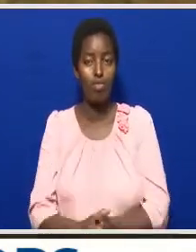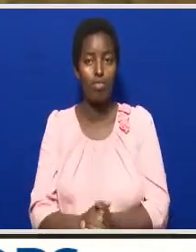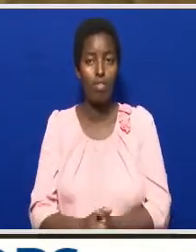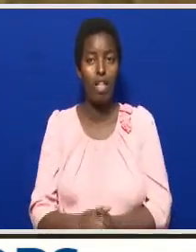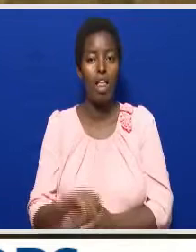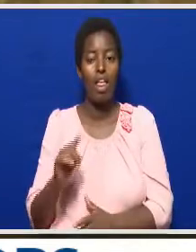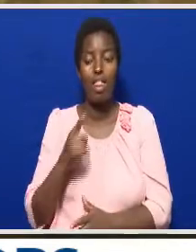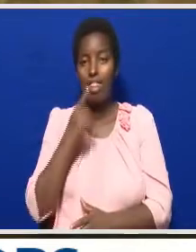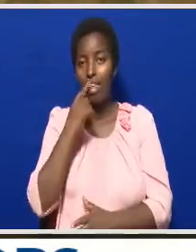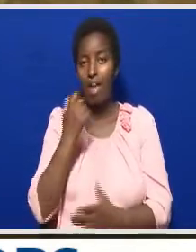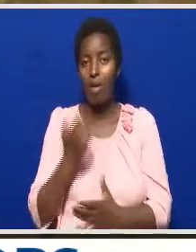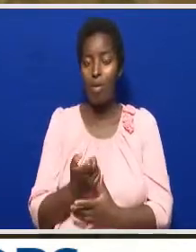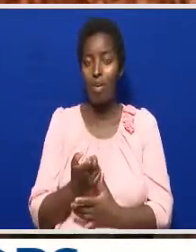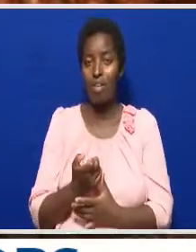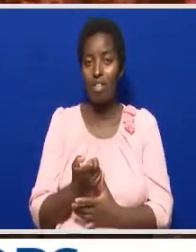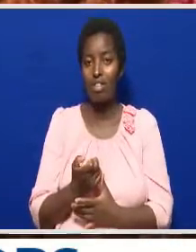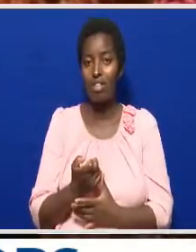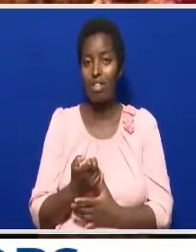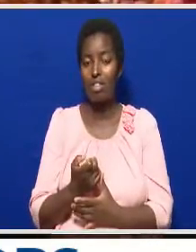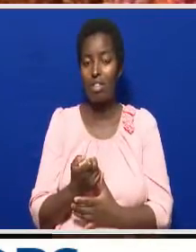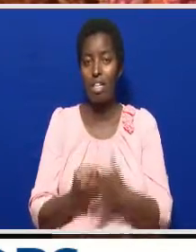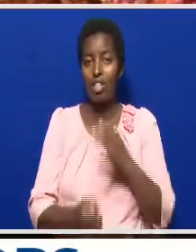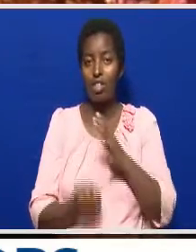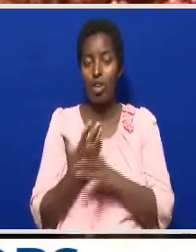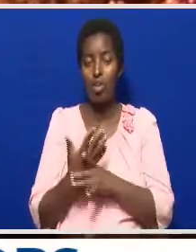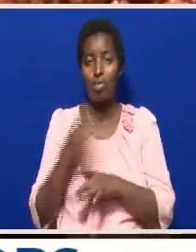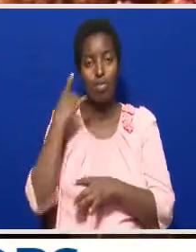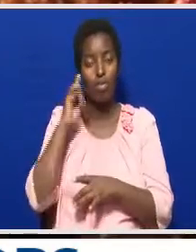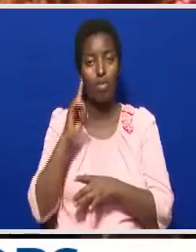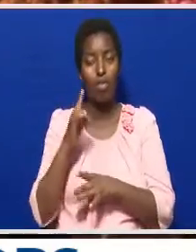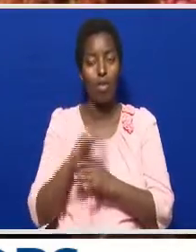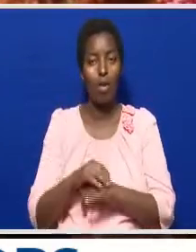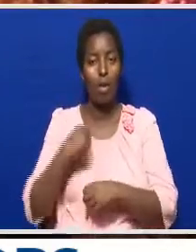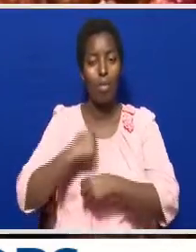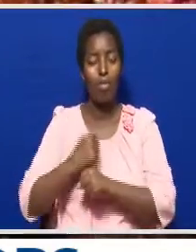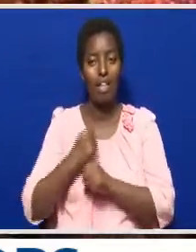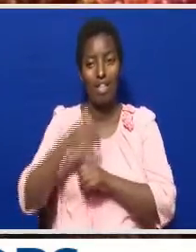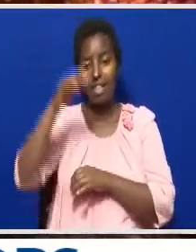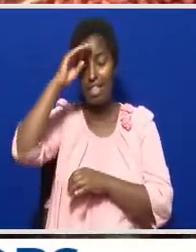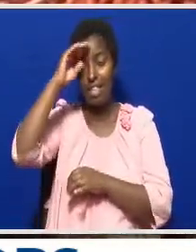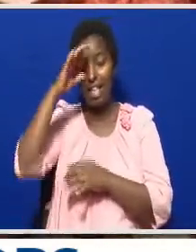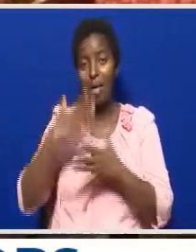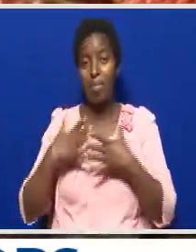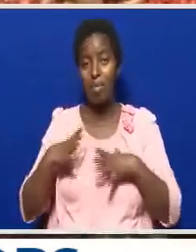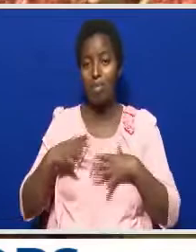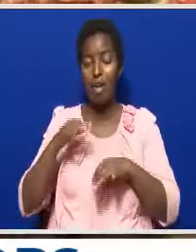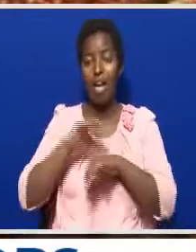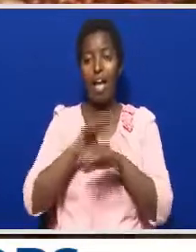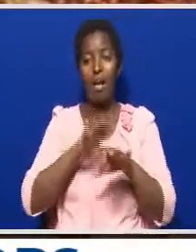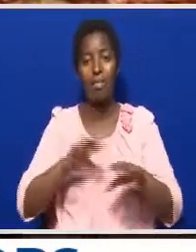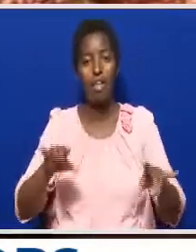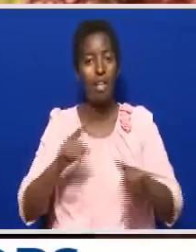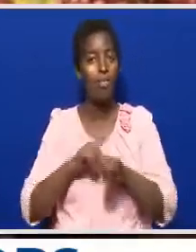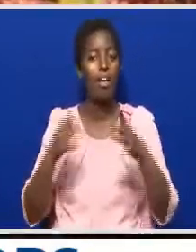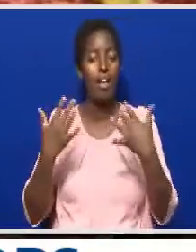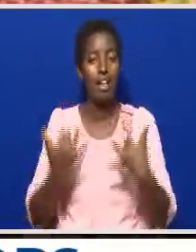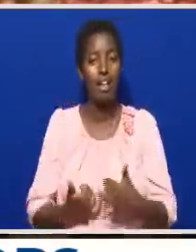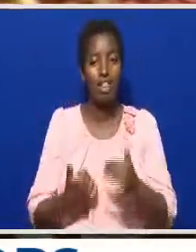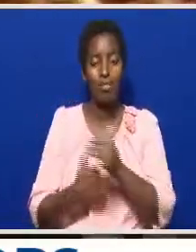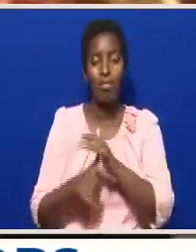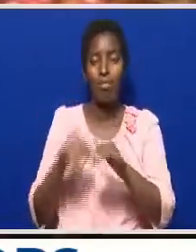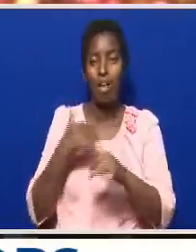white one was actually mainly for East African breweries. People had market, but there's a problem with the market